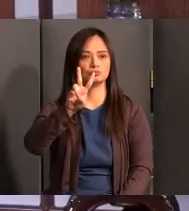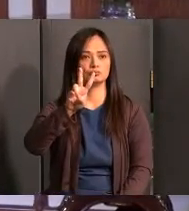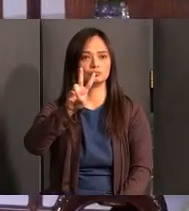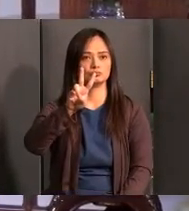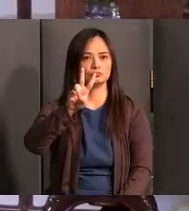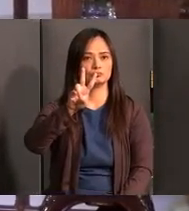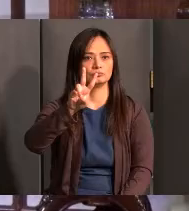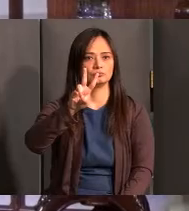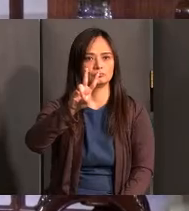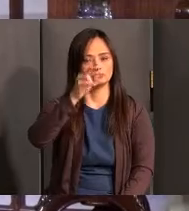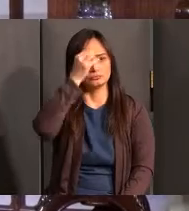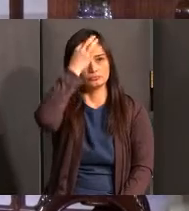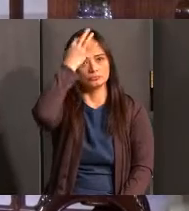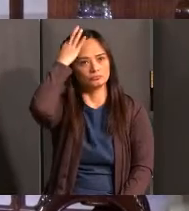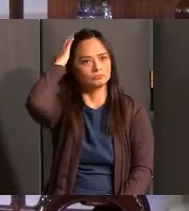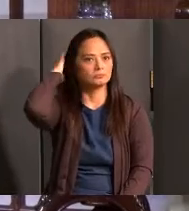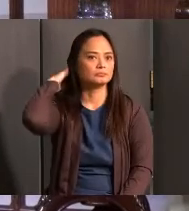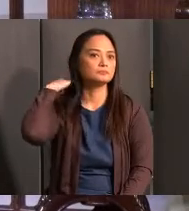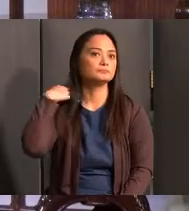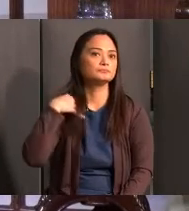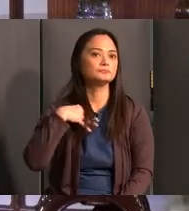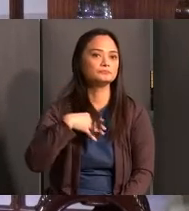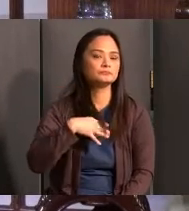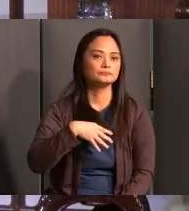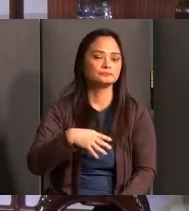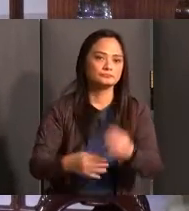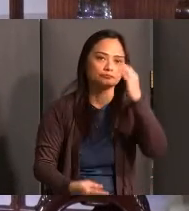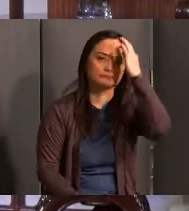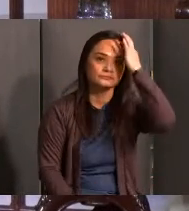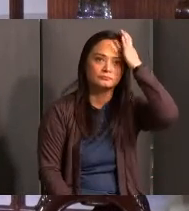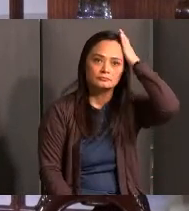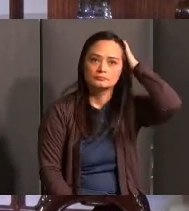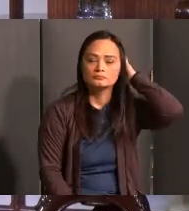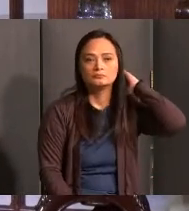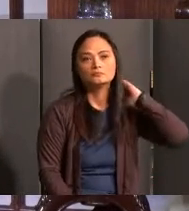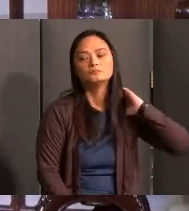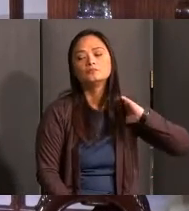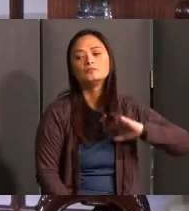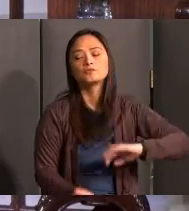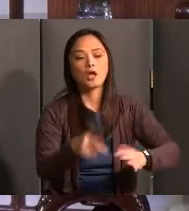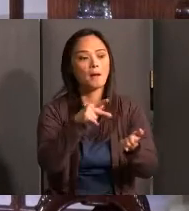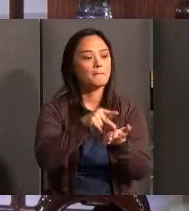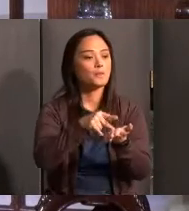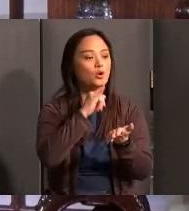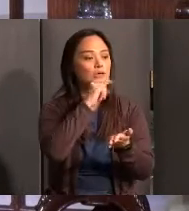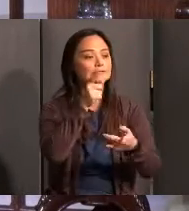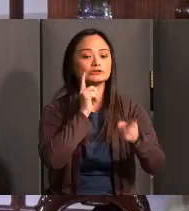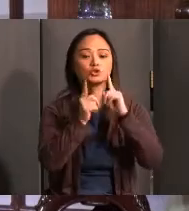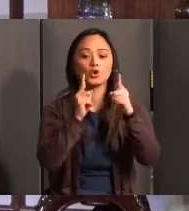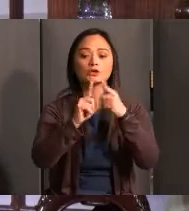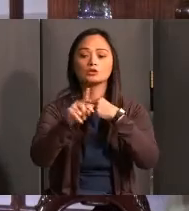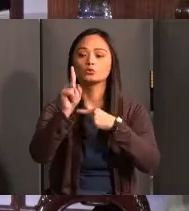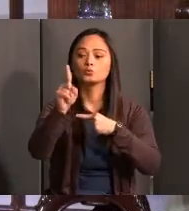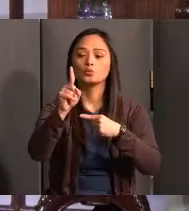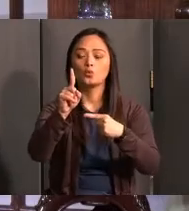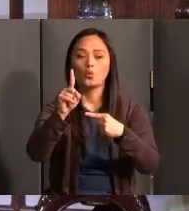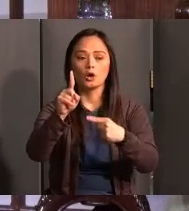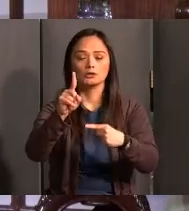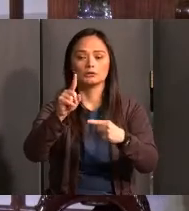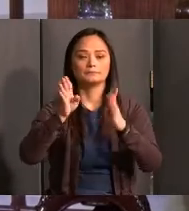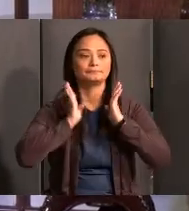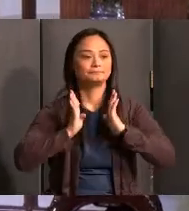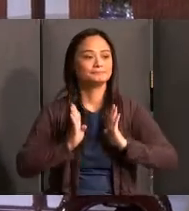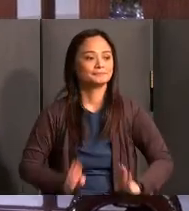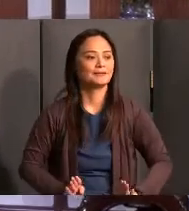Ephesus. Tama ba? Ibig sabihin, ang kausap niya is one whole entity. One whole corporate body.